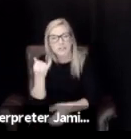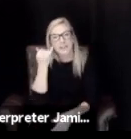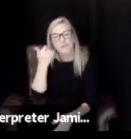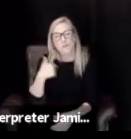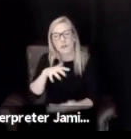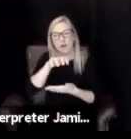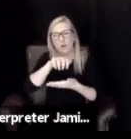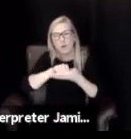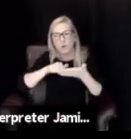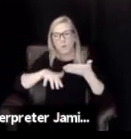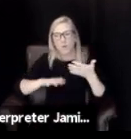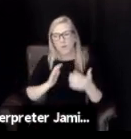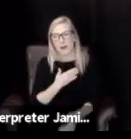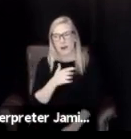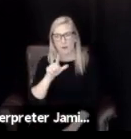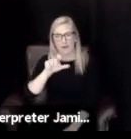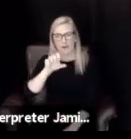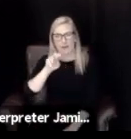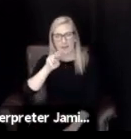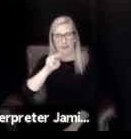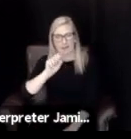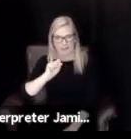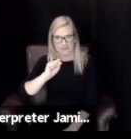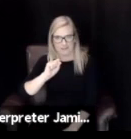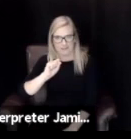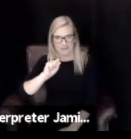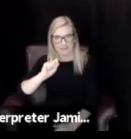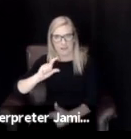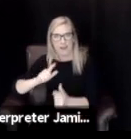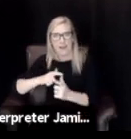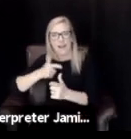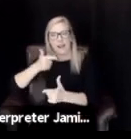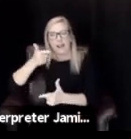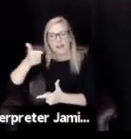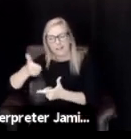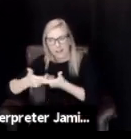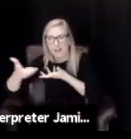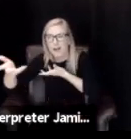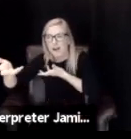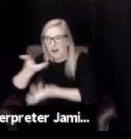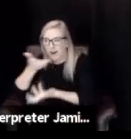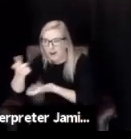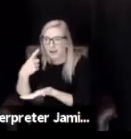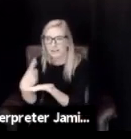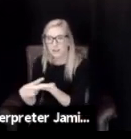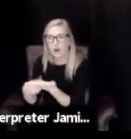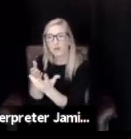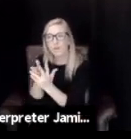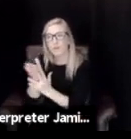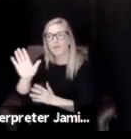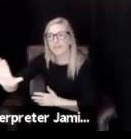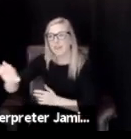lens and then engage and have conversation with each other and look through the world through the other person's